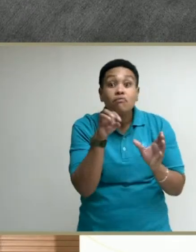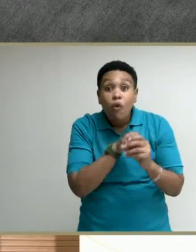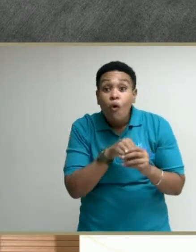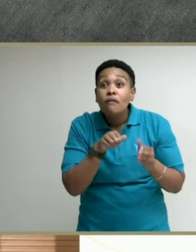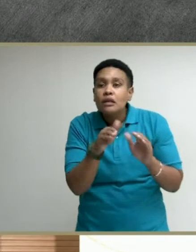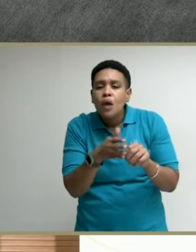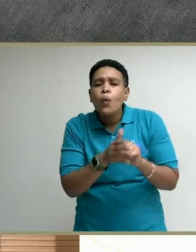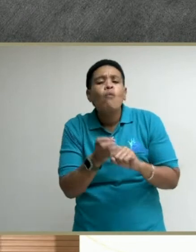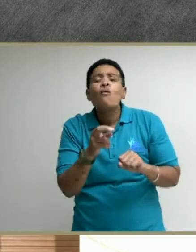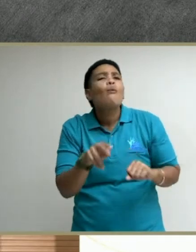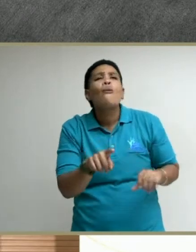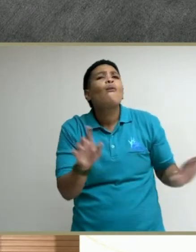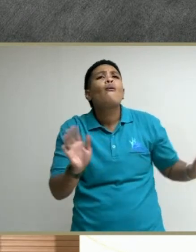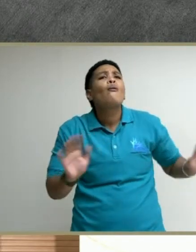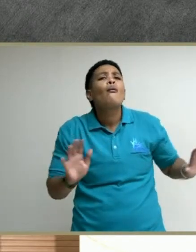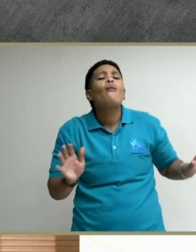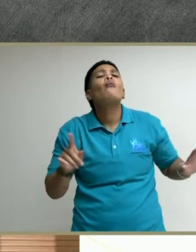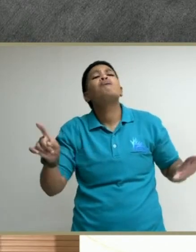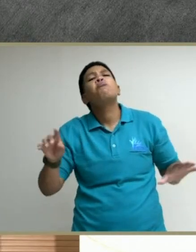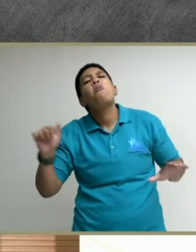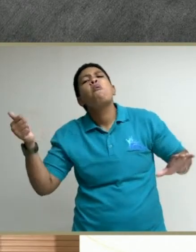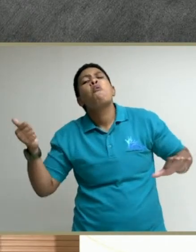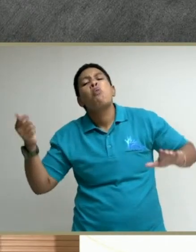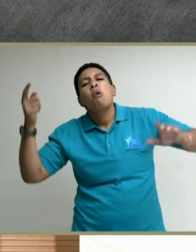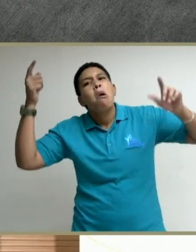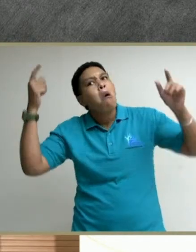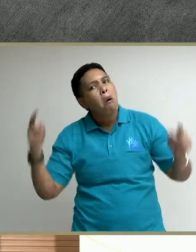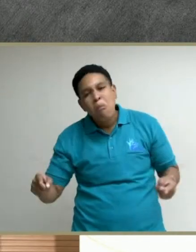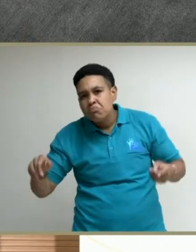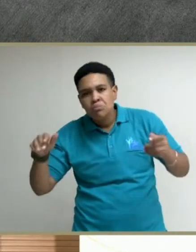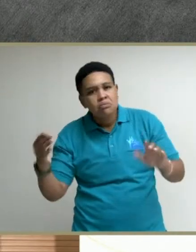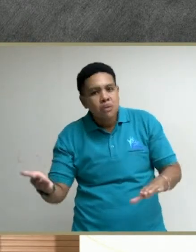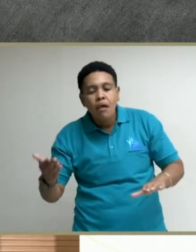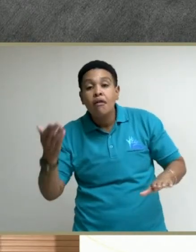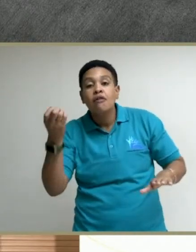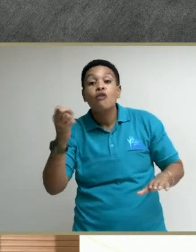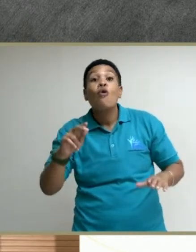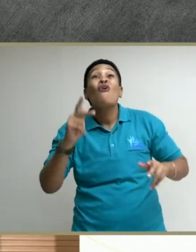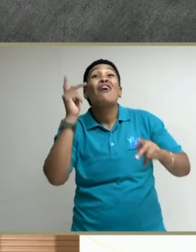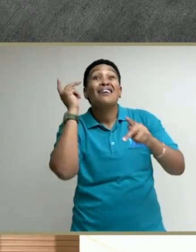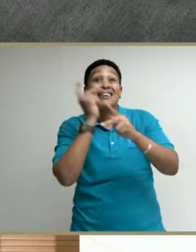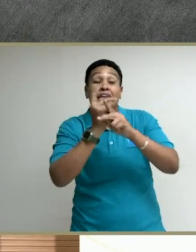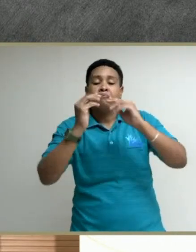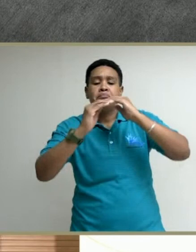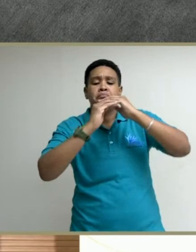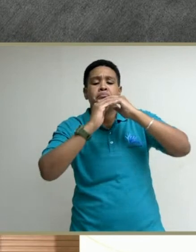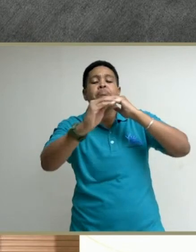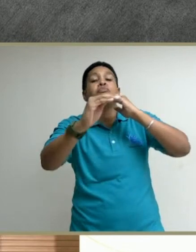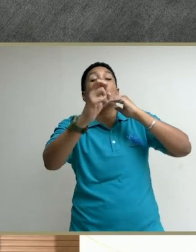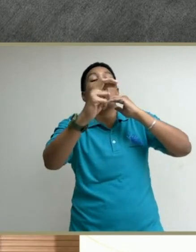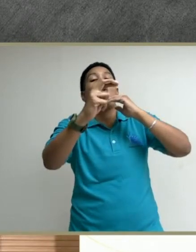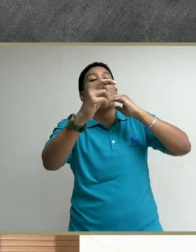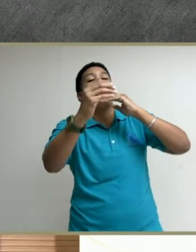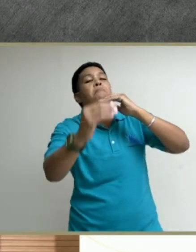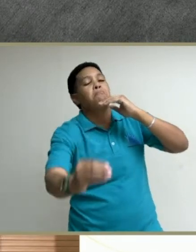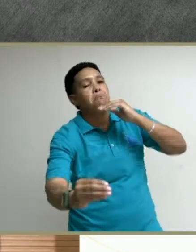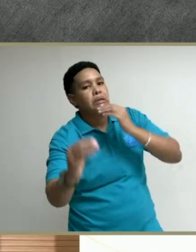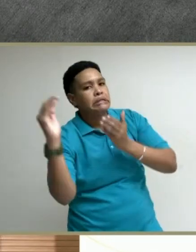either continue the plateauing or whether we will have a continued decrease in the number of